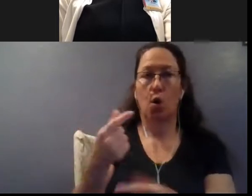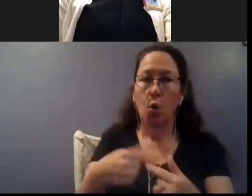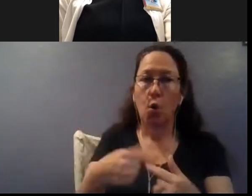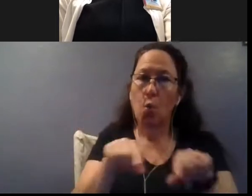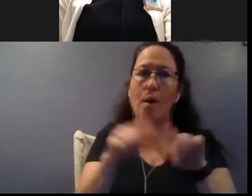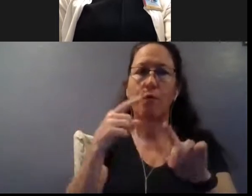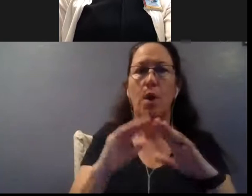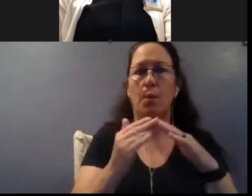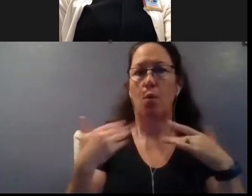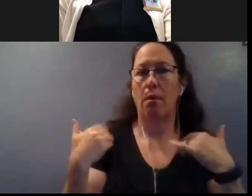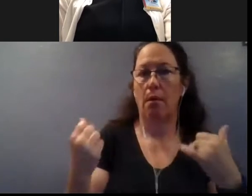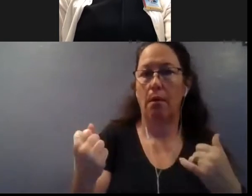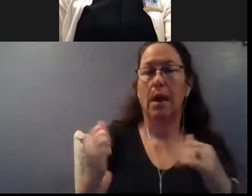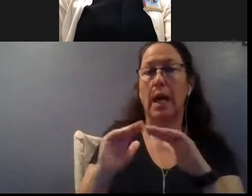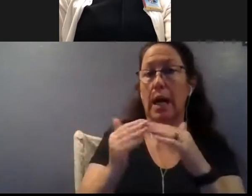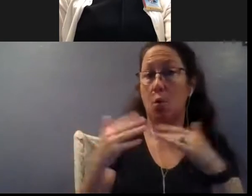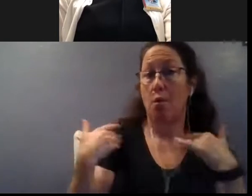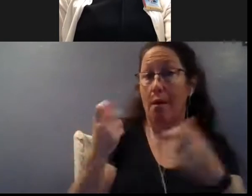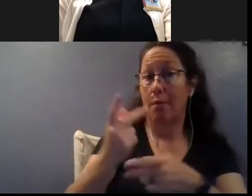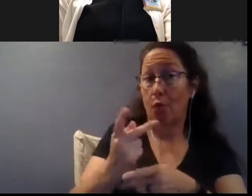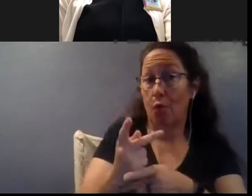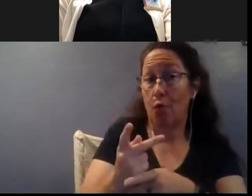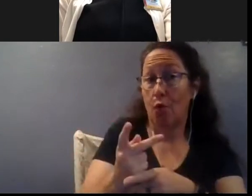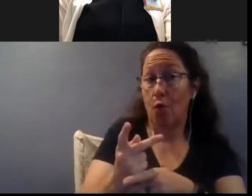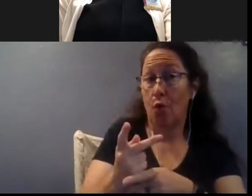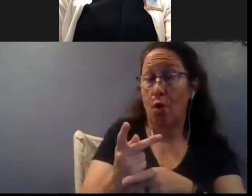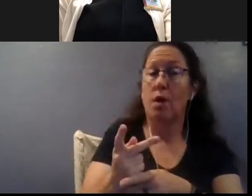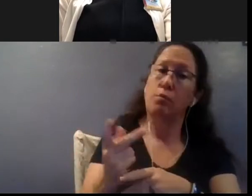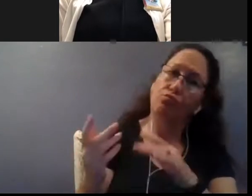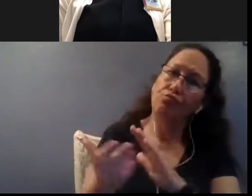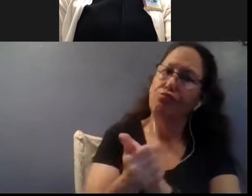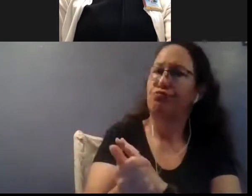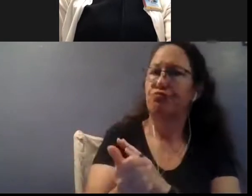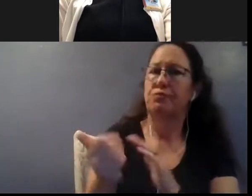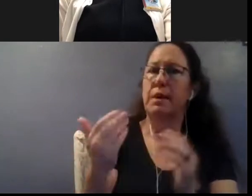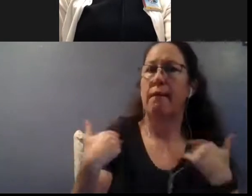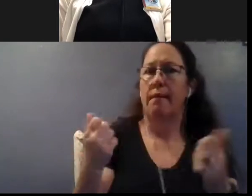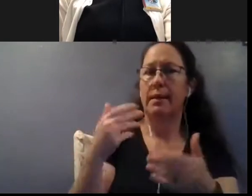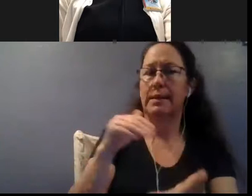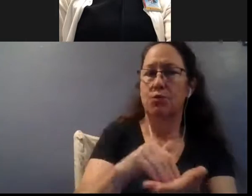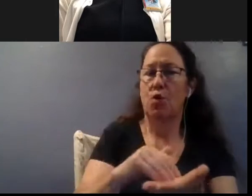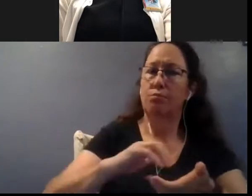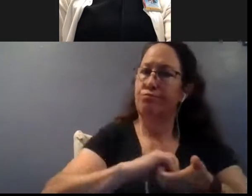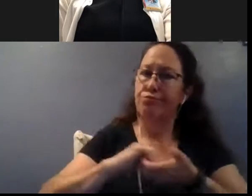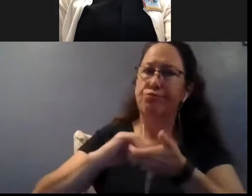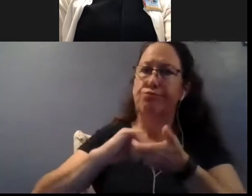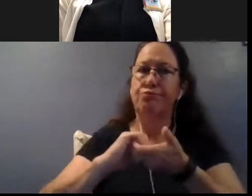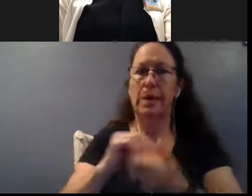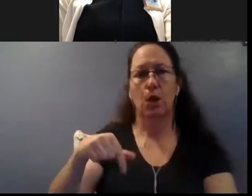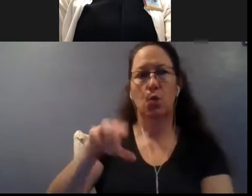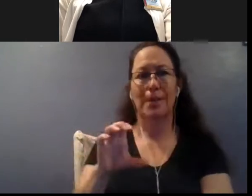Healthcare. Community Healthcare is our community's federally qualified health center and is a partner in the